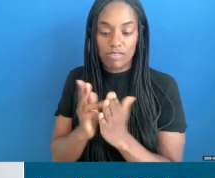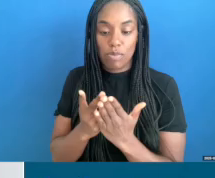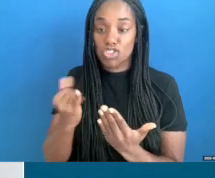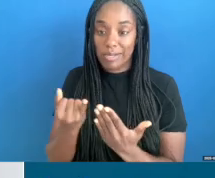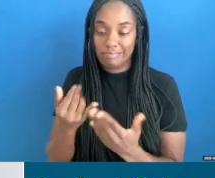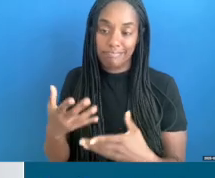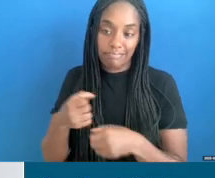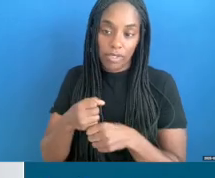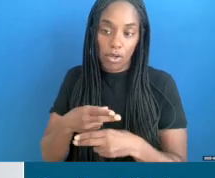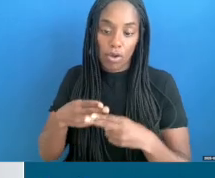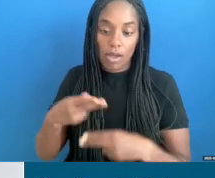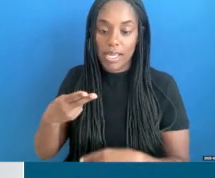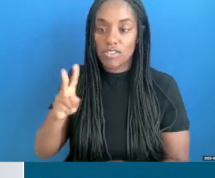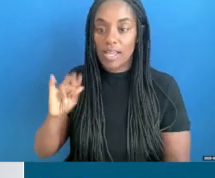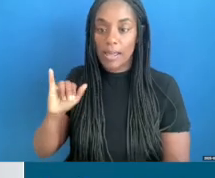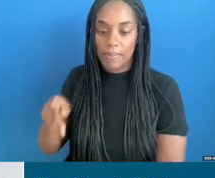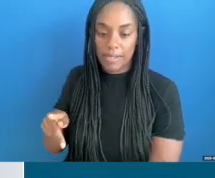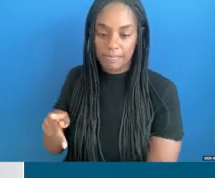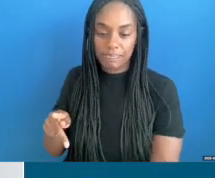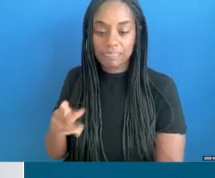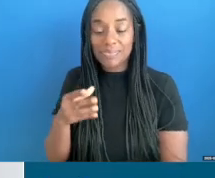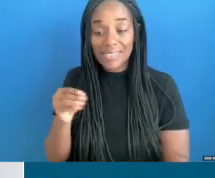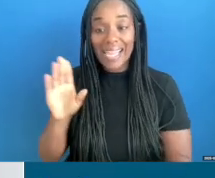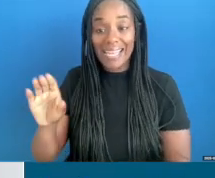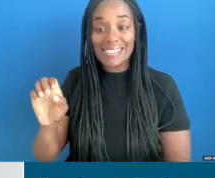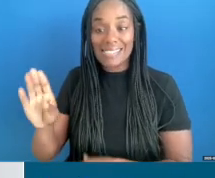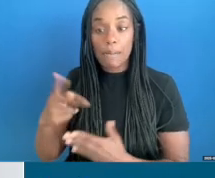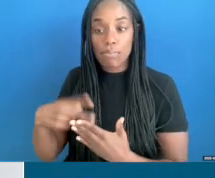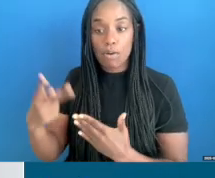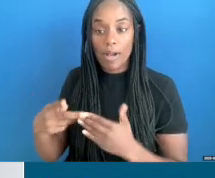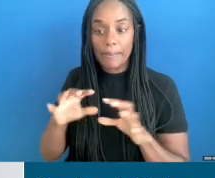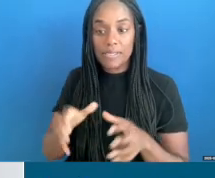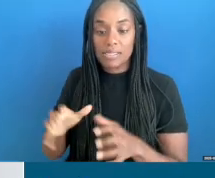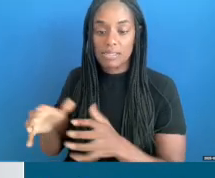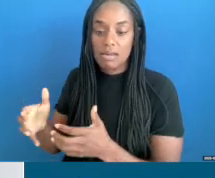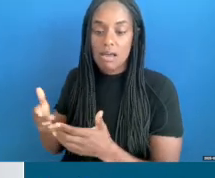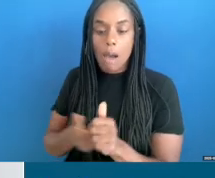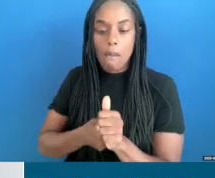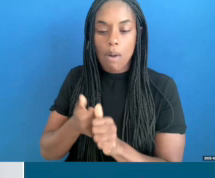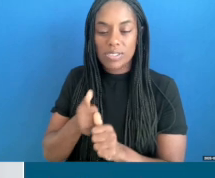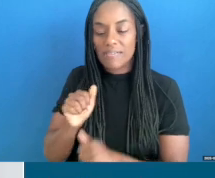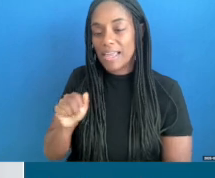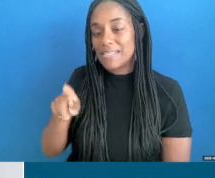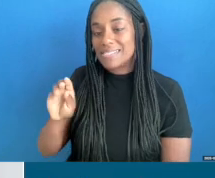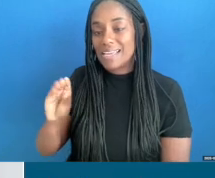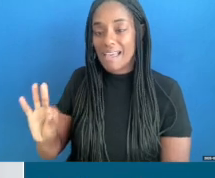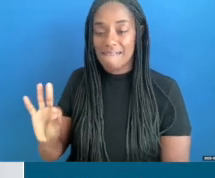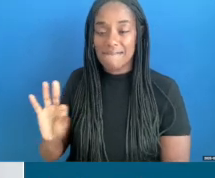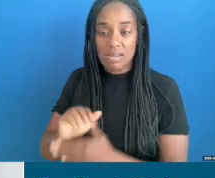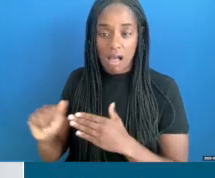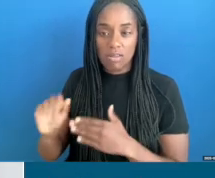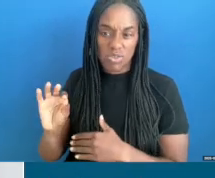sub-programs. We propose to allocate most of the APCF dollars, $95